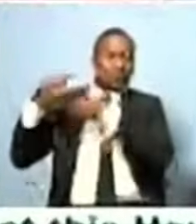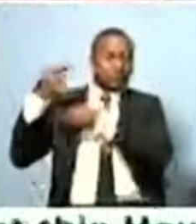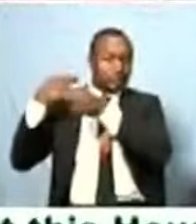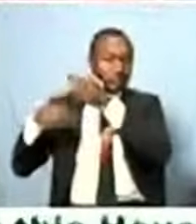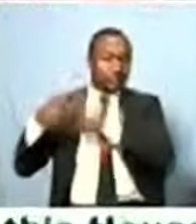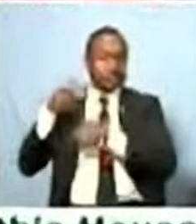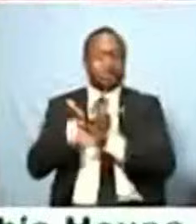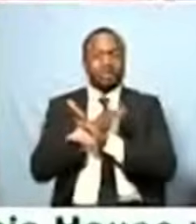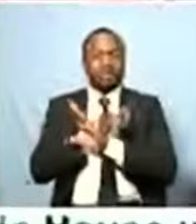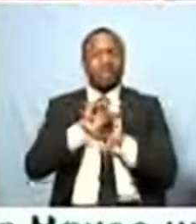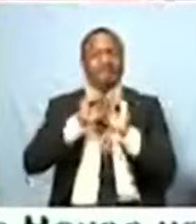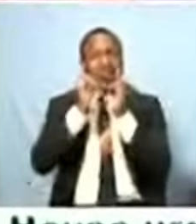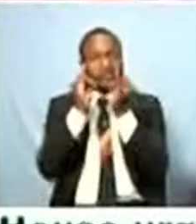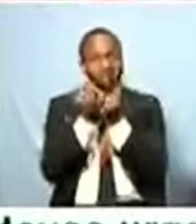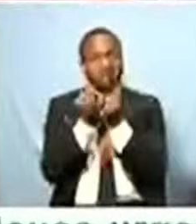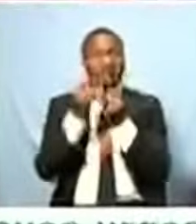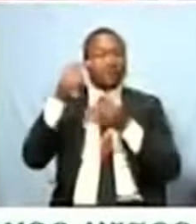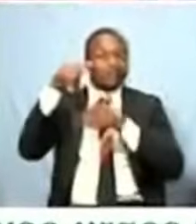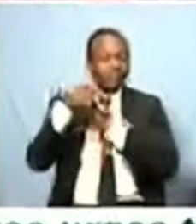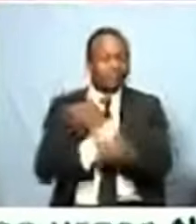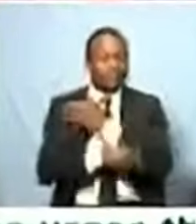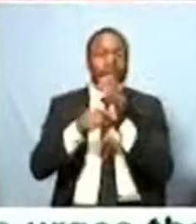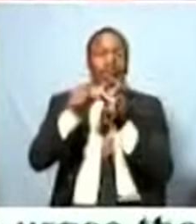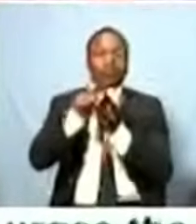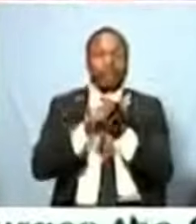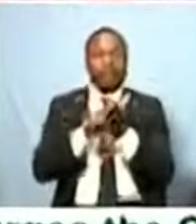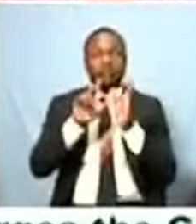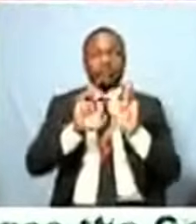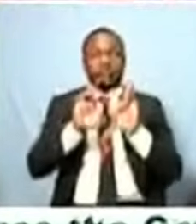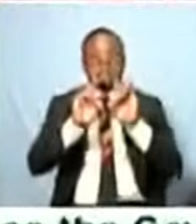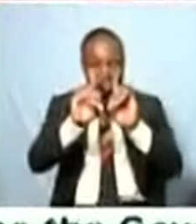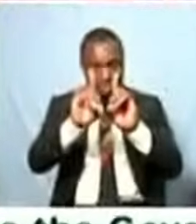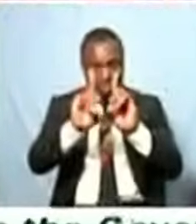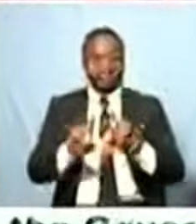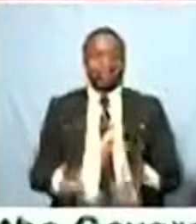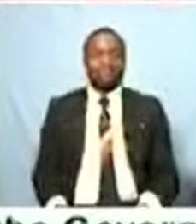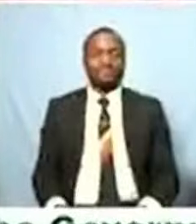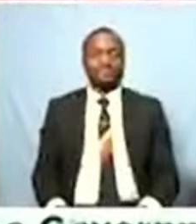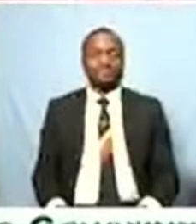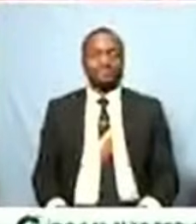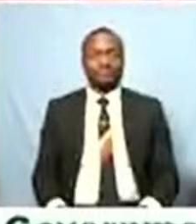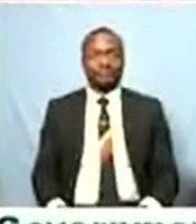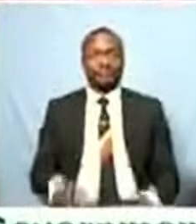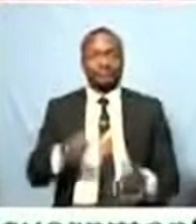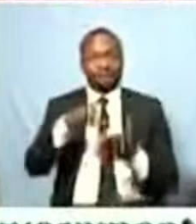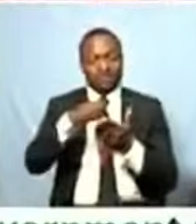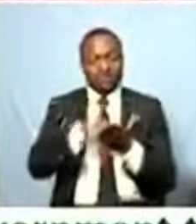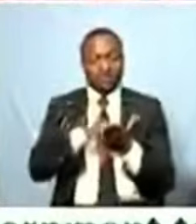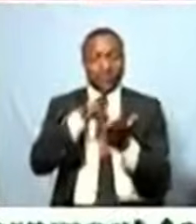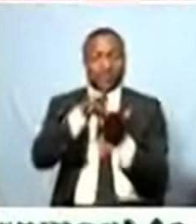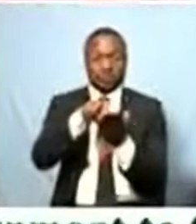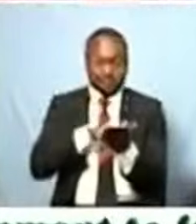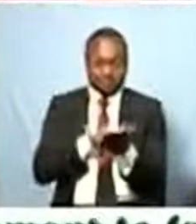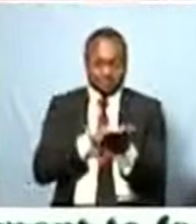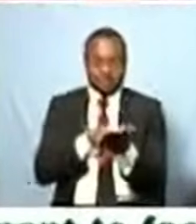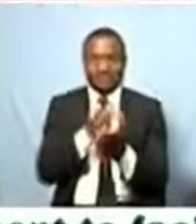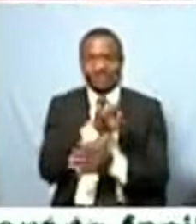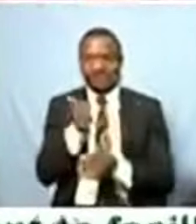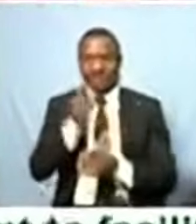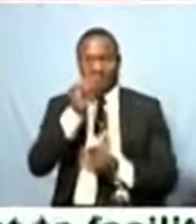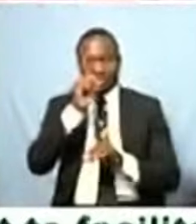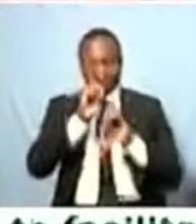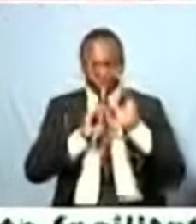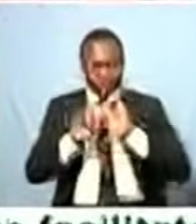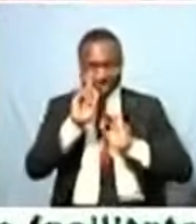the Zambia Institute of Advanced Legal Education, ZIALE, examination rules. Any